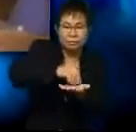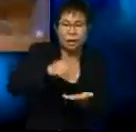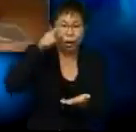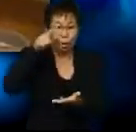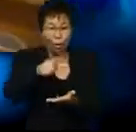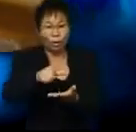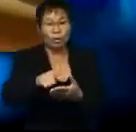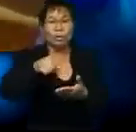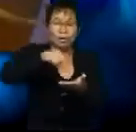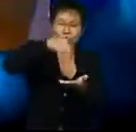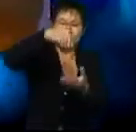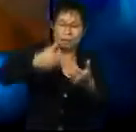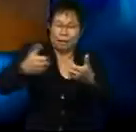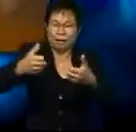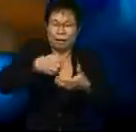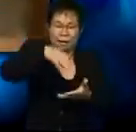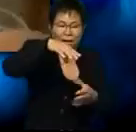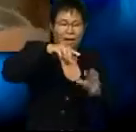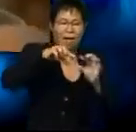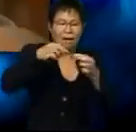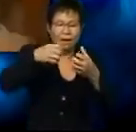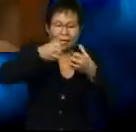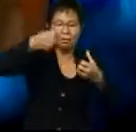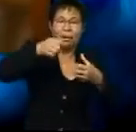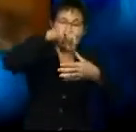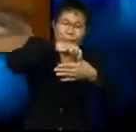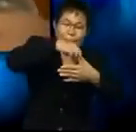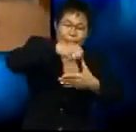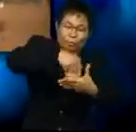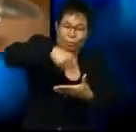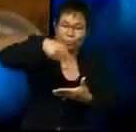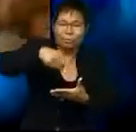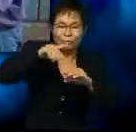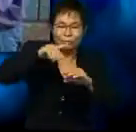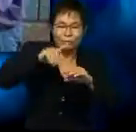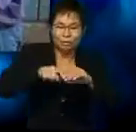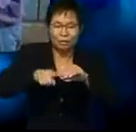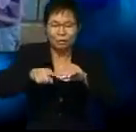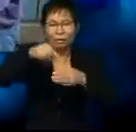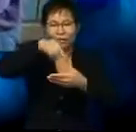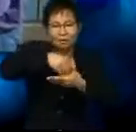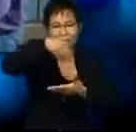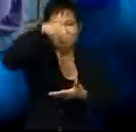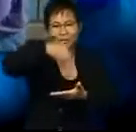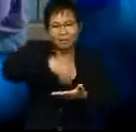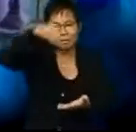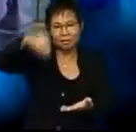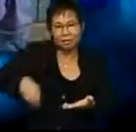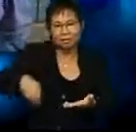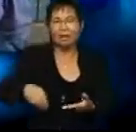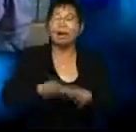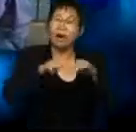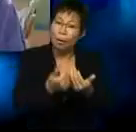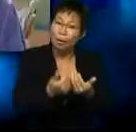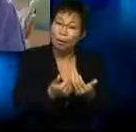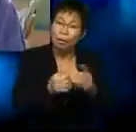Look, the magnet has attracted the paper clips. They are attached to it. Hey, what about the wood chips and